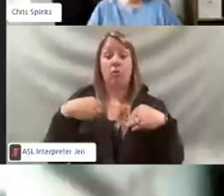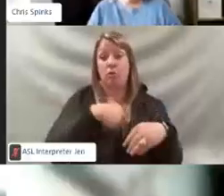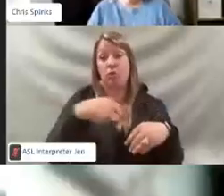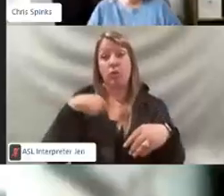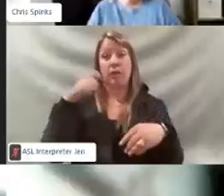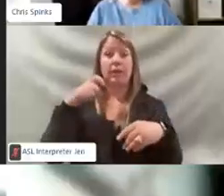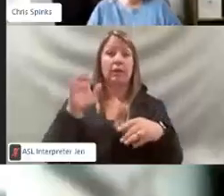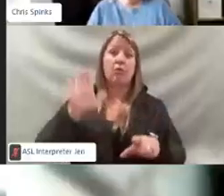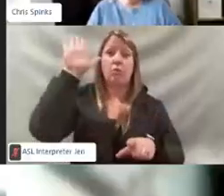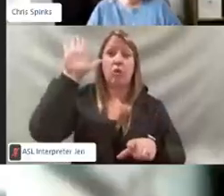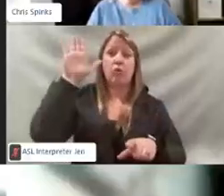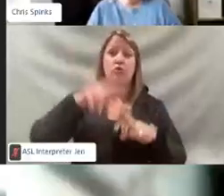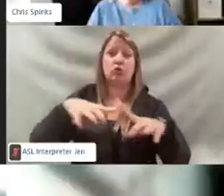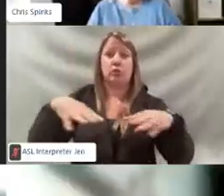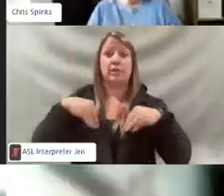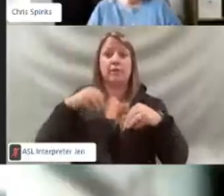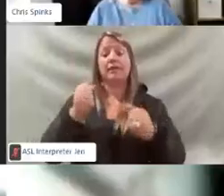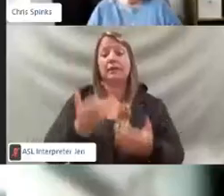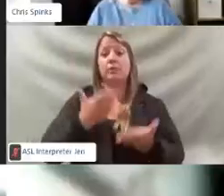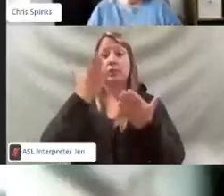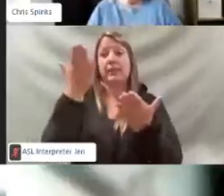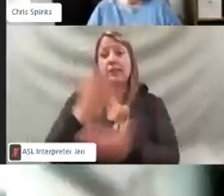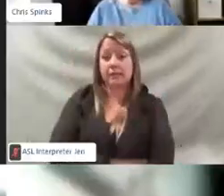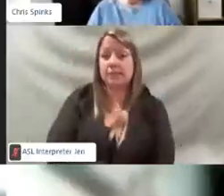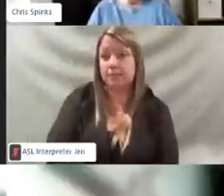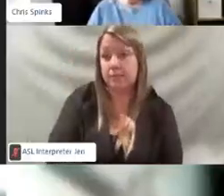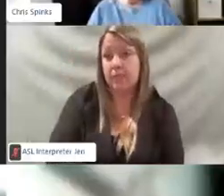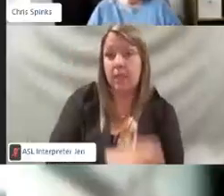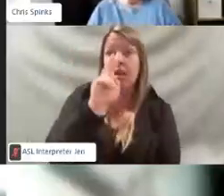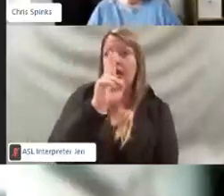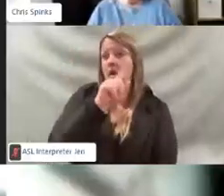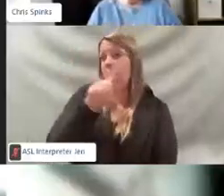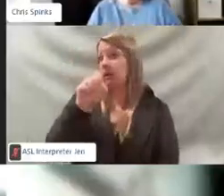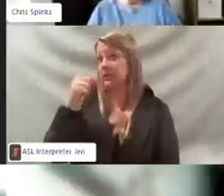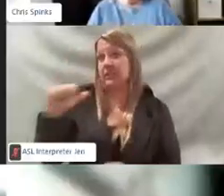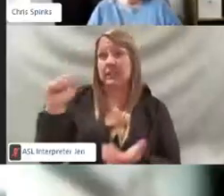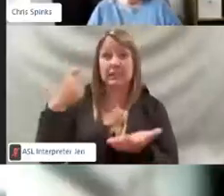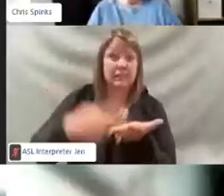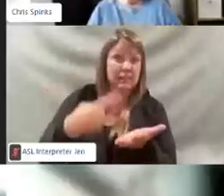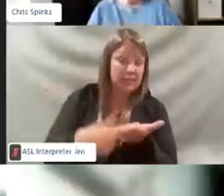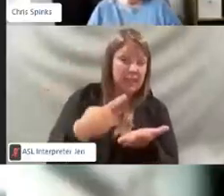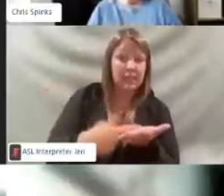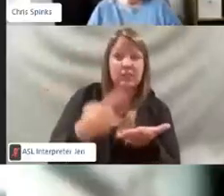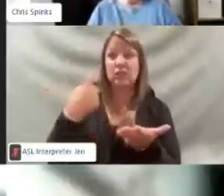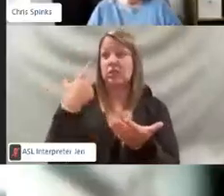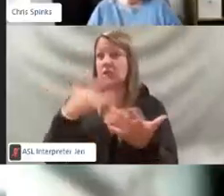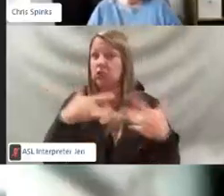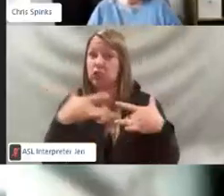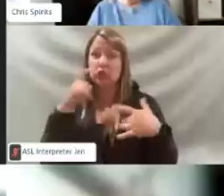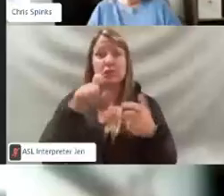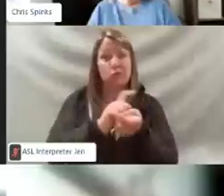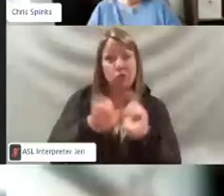need a motion to accept those as presented. Unless there's any discussion that there needs to be a change.